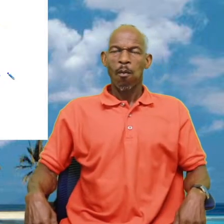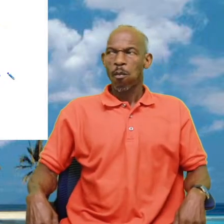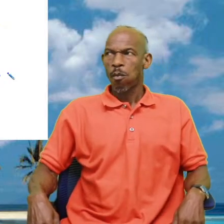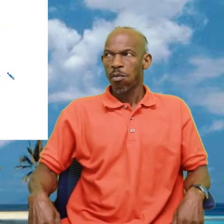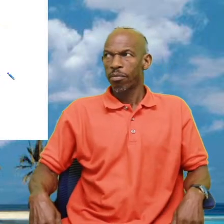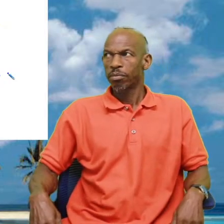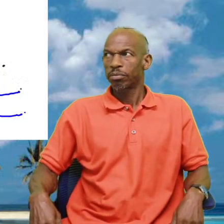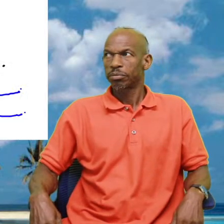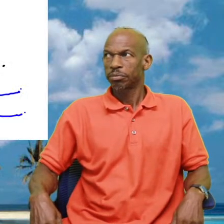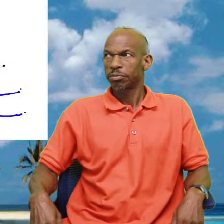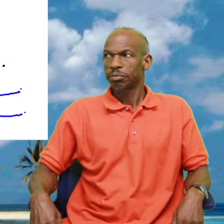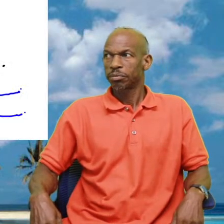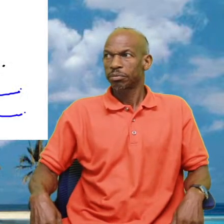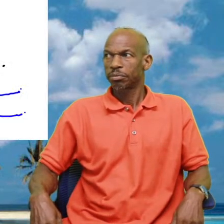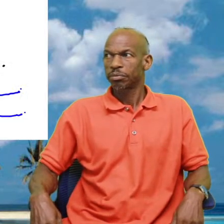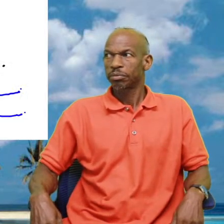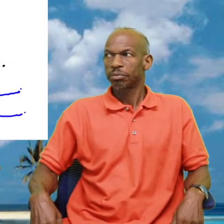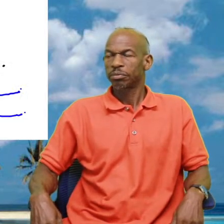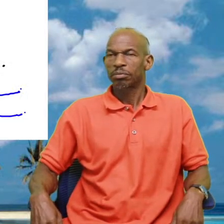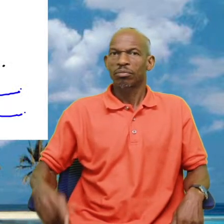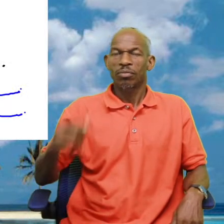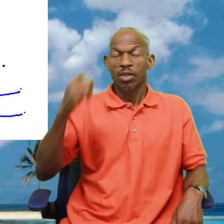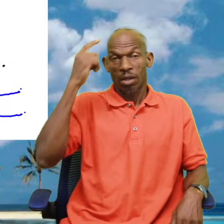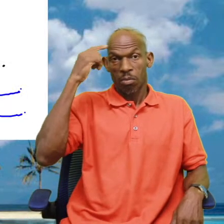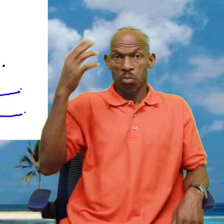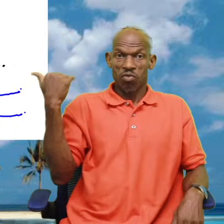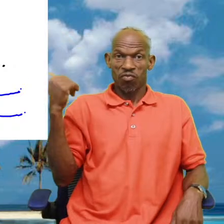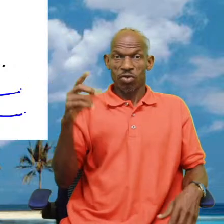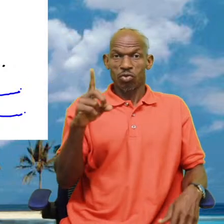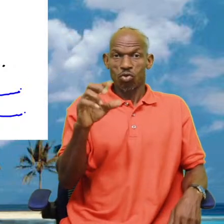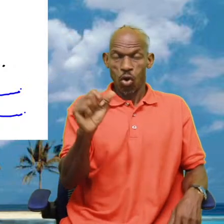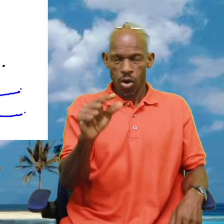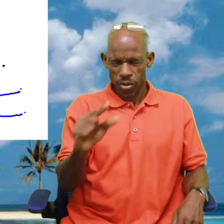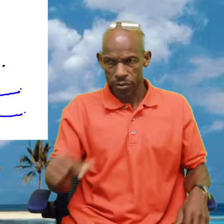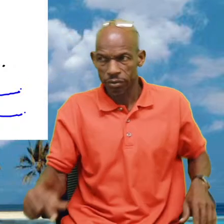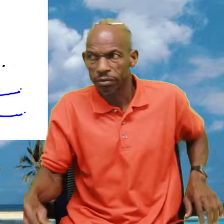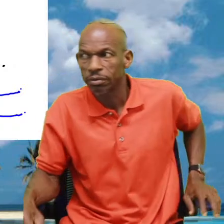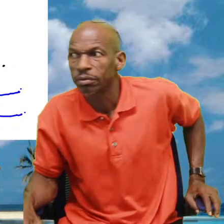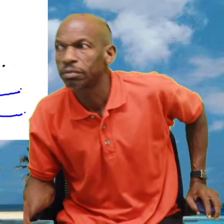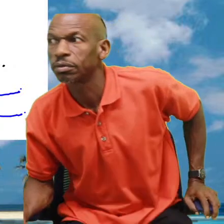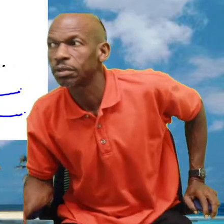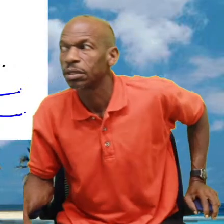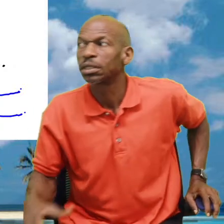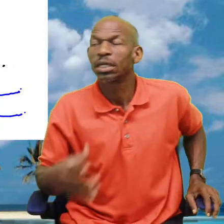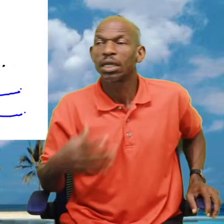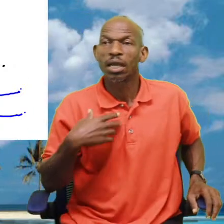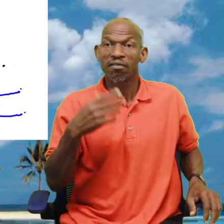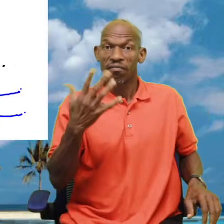before we did, remember we did the dog and we had 5 sentences,